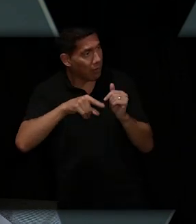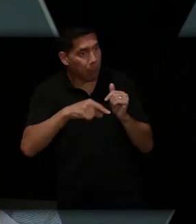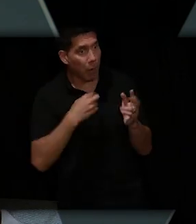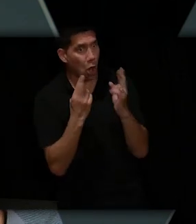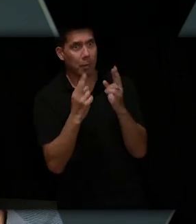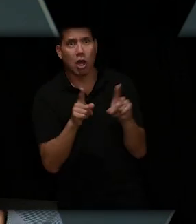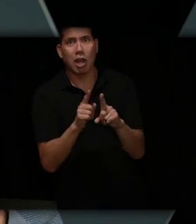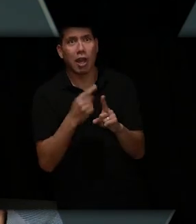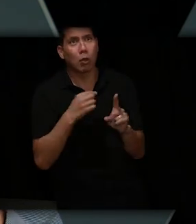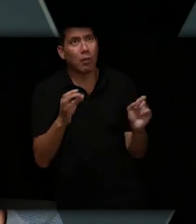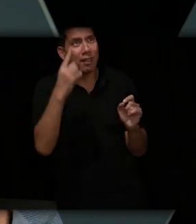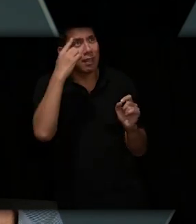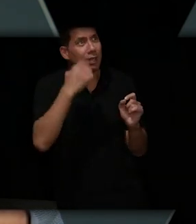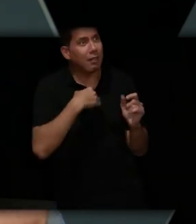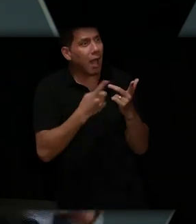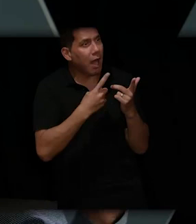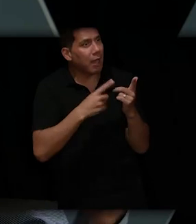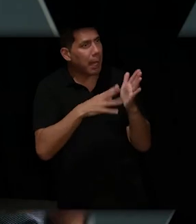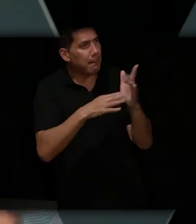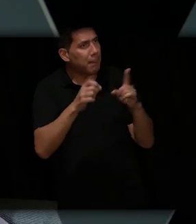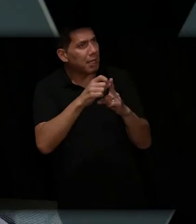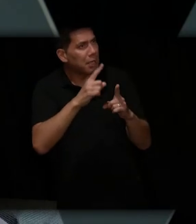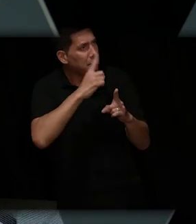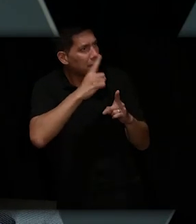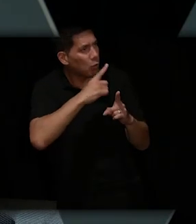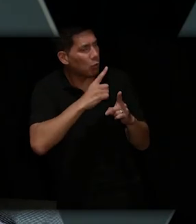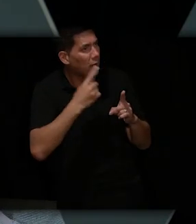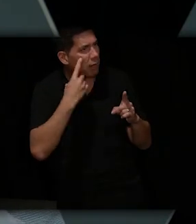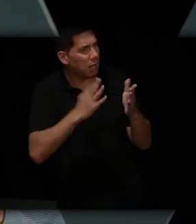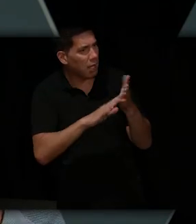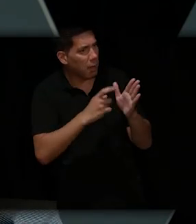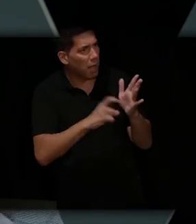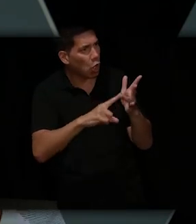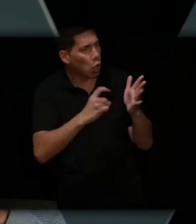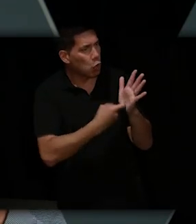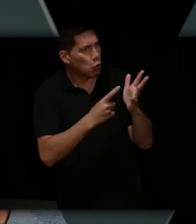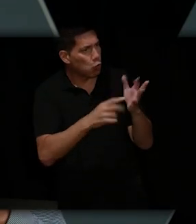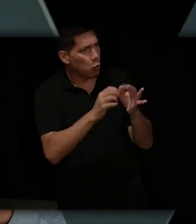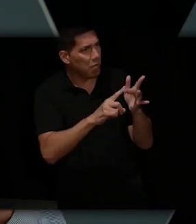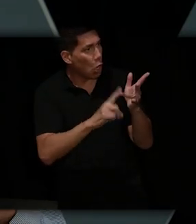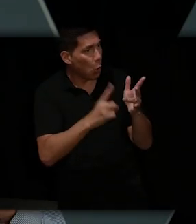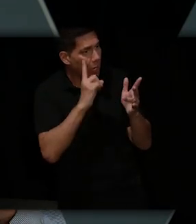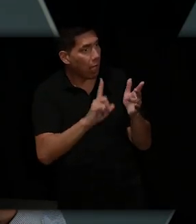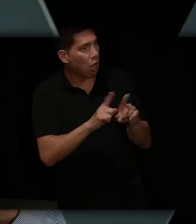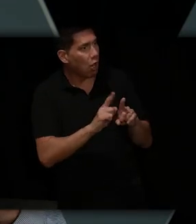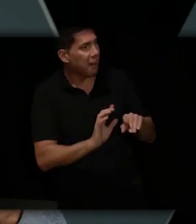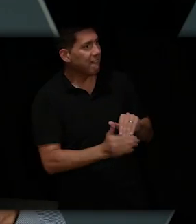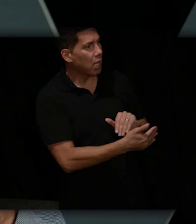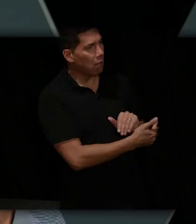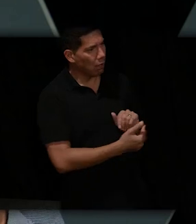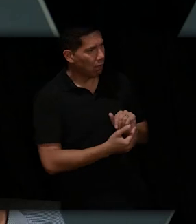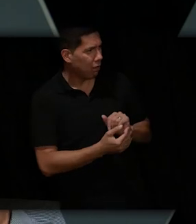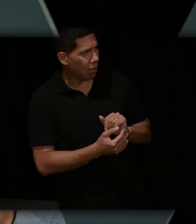that other politicians, I don't think a Marco Rubio could get away with an affair with a porn star